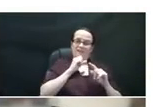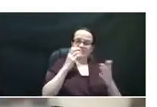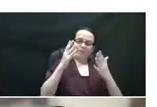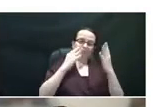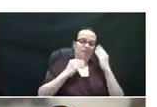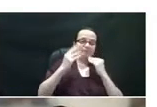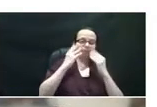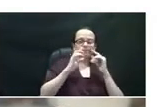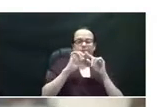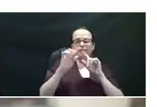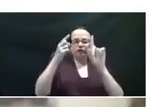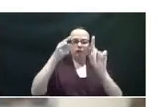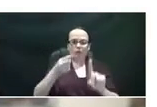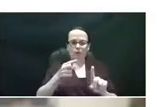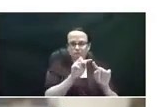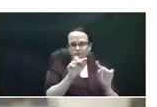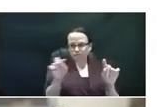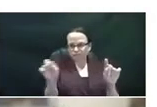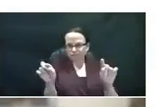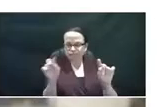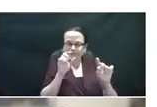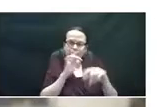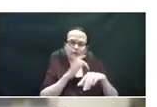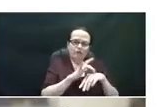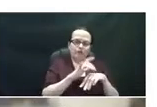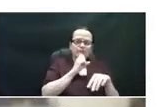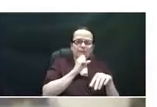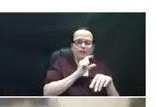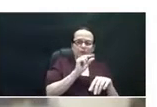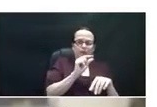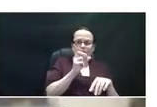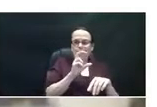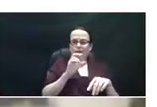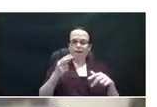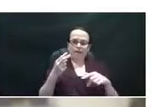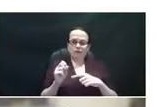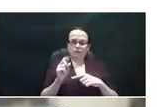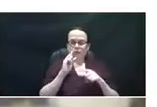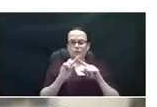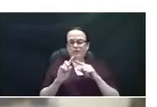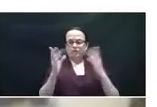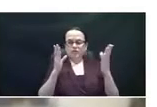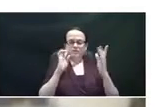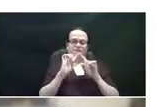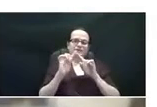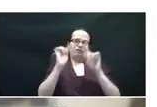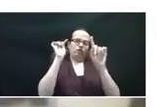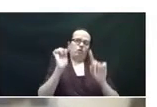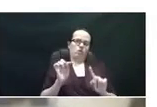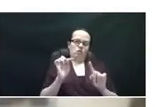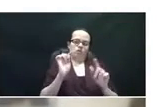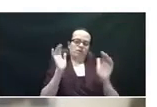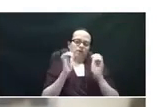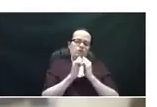experience different goals. So someone maybe in their early 20s or fresh out of high school receiving services might have different goals than maybe someone in